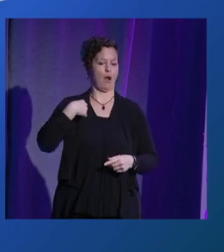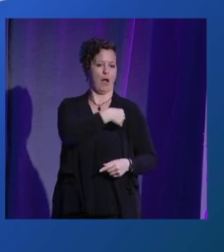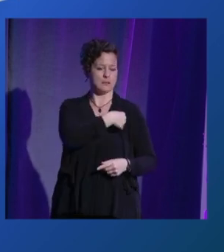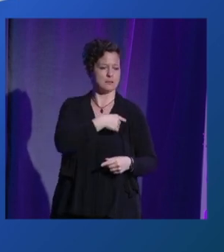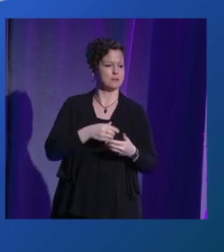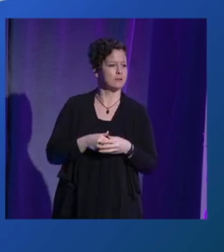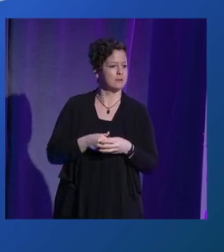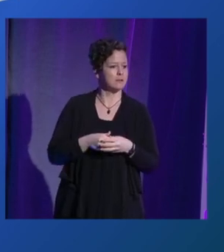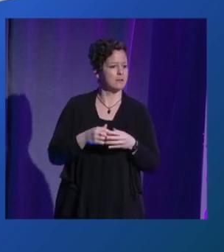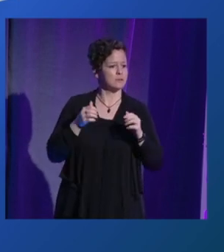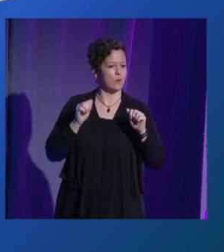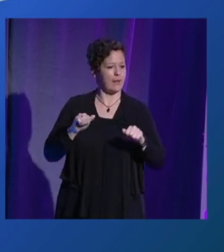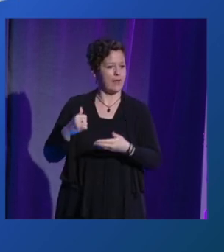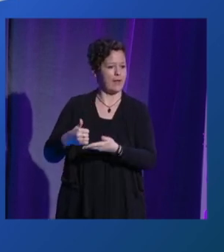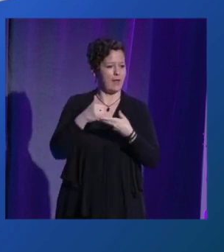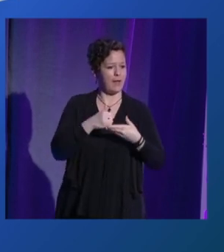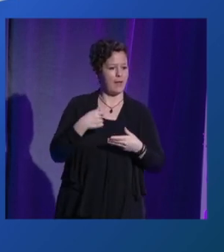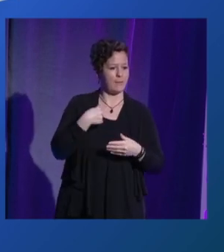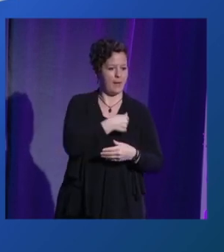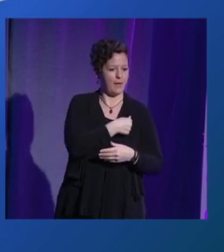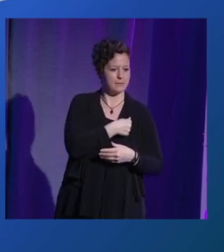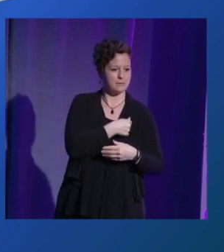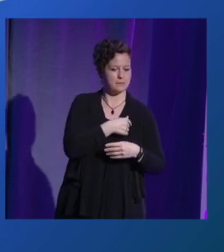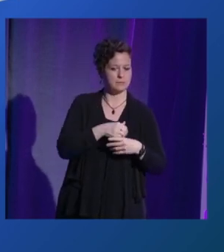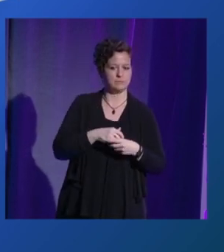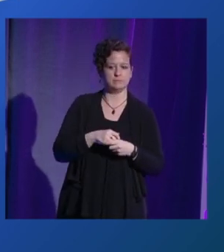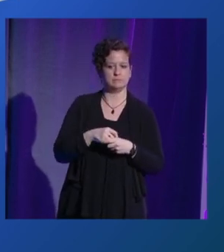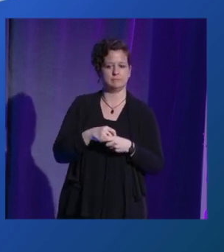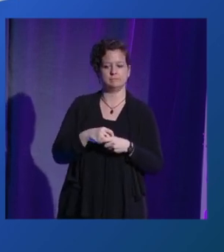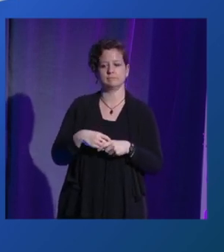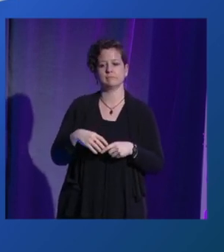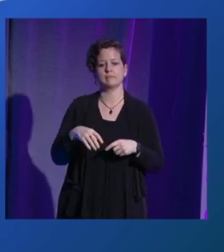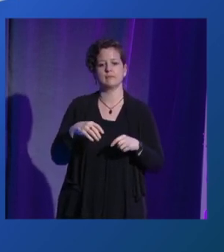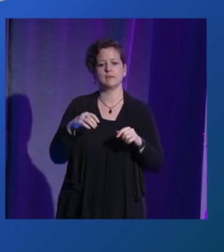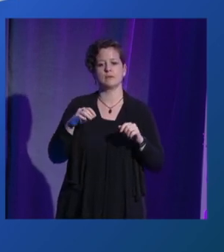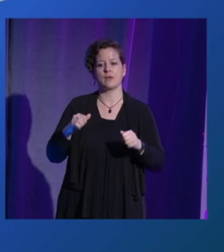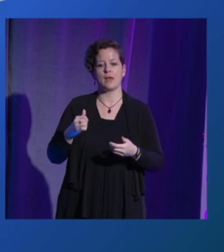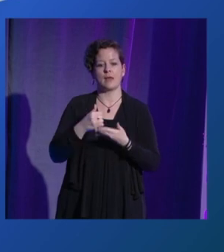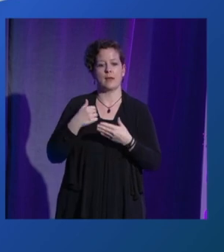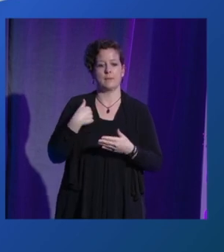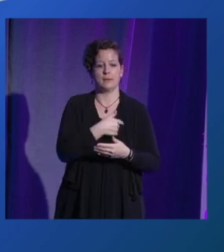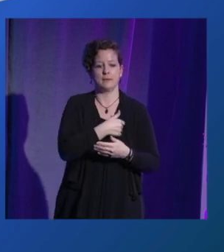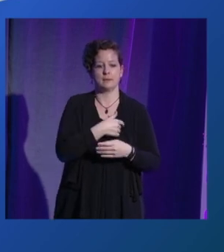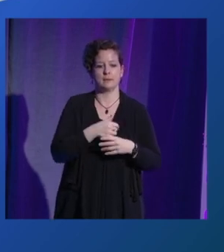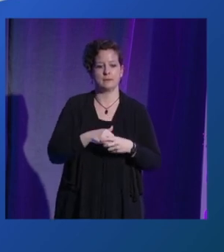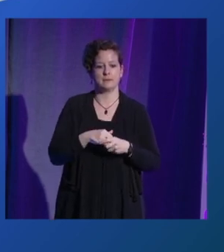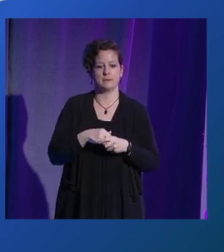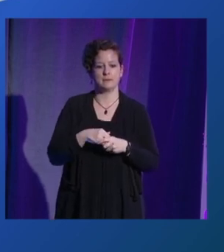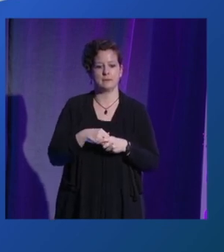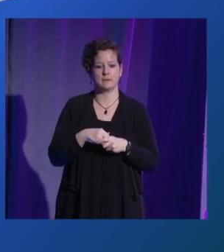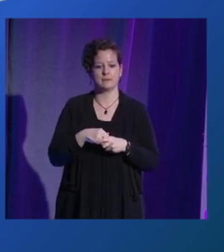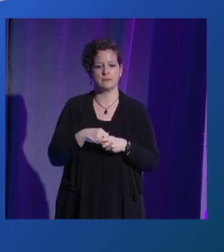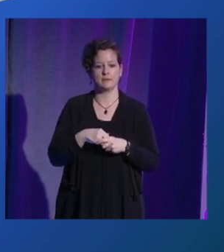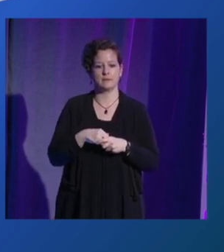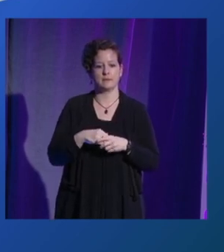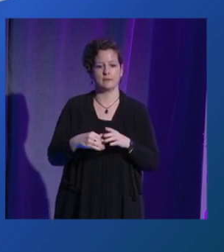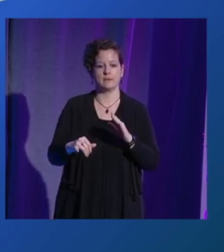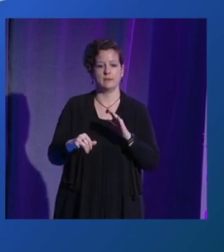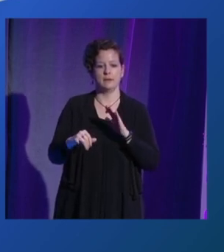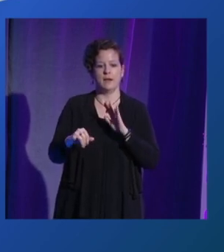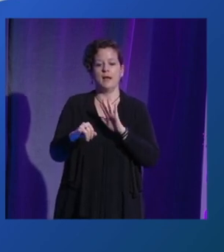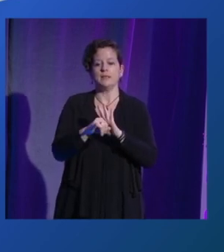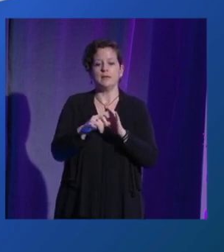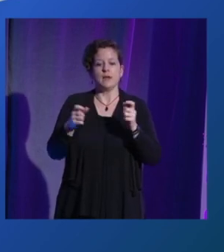crop responds to water or nitrogen stream or or or hist stress right and if we do that and we can